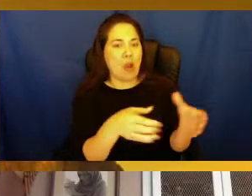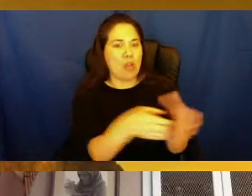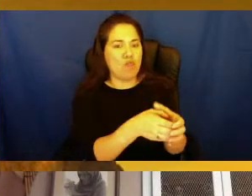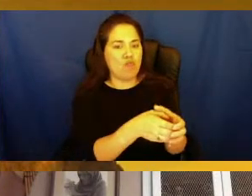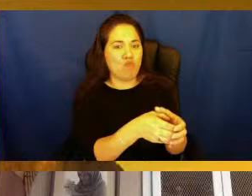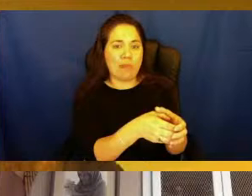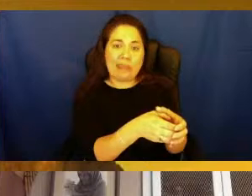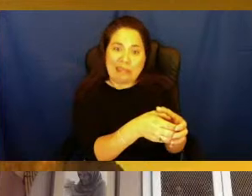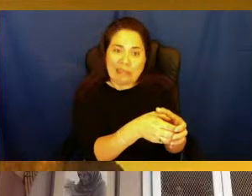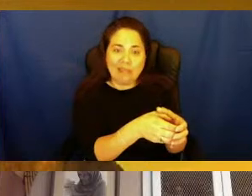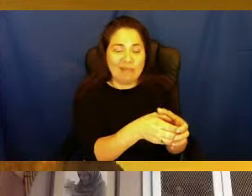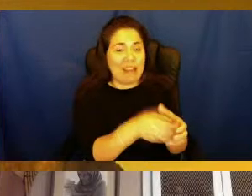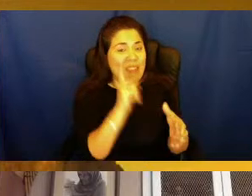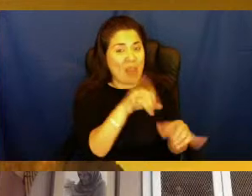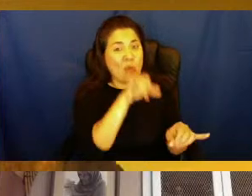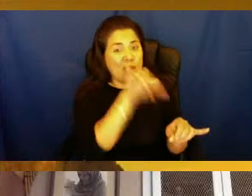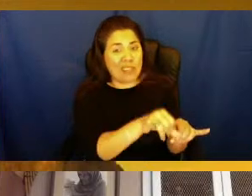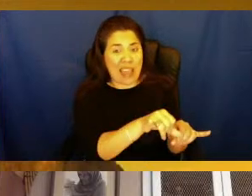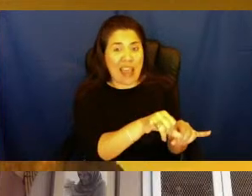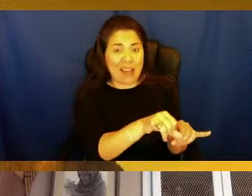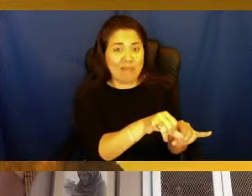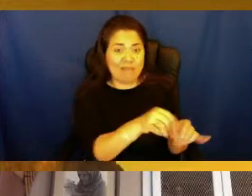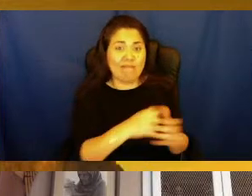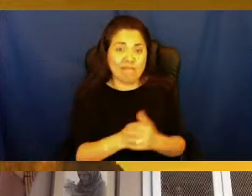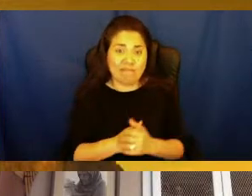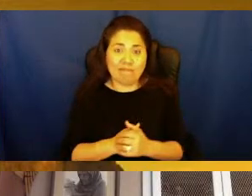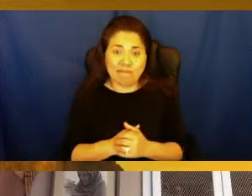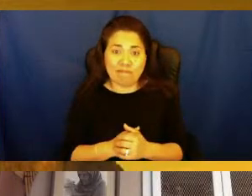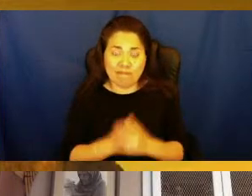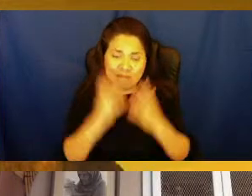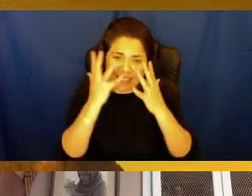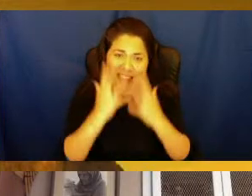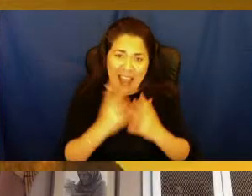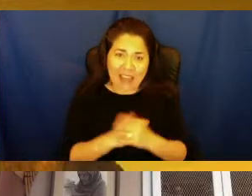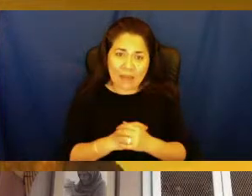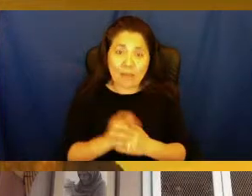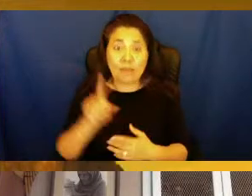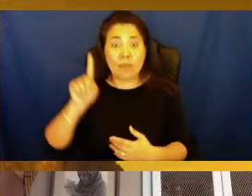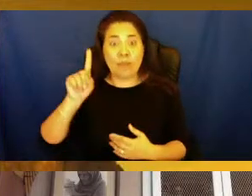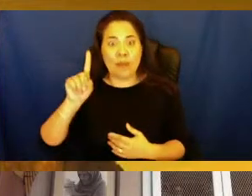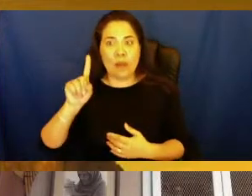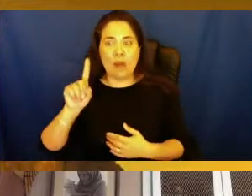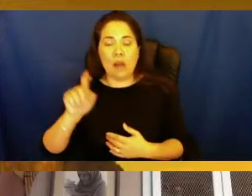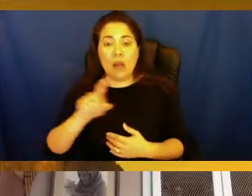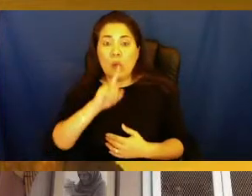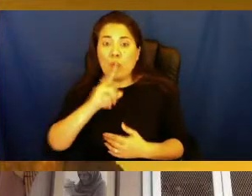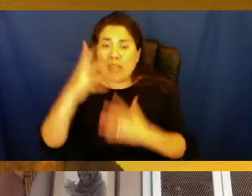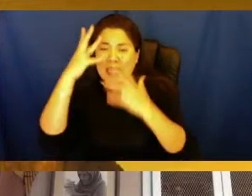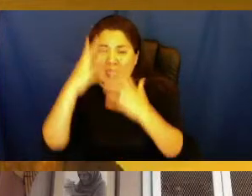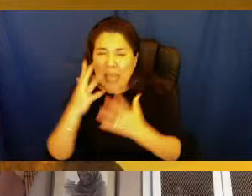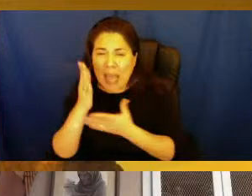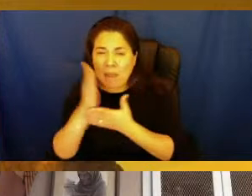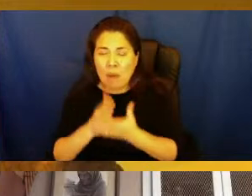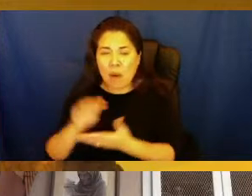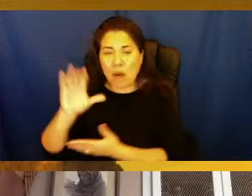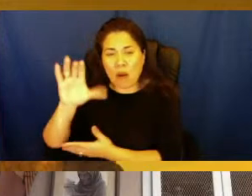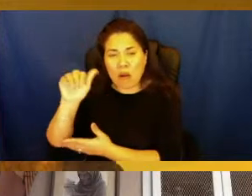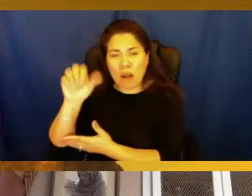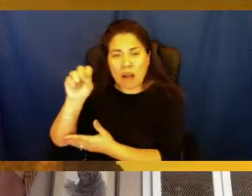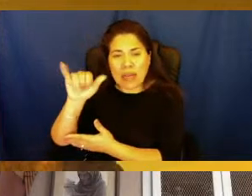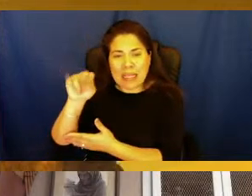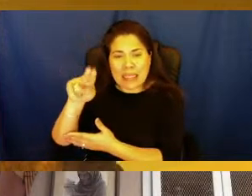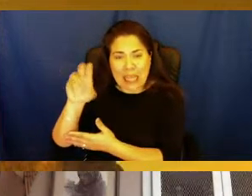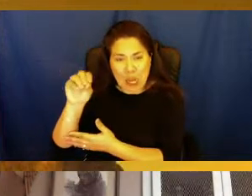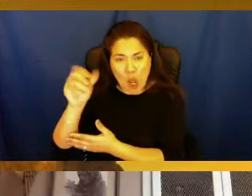where they're at. Yeah. And the really sad part about that is that the casinos are such an important piece of their